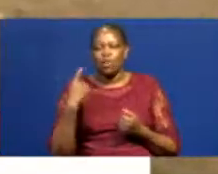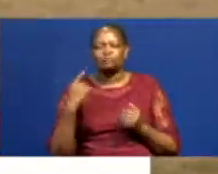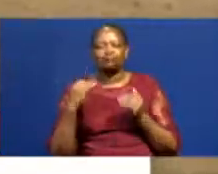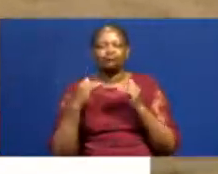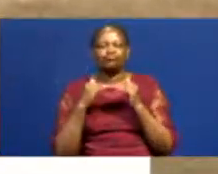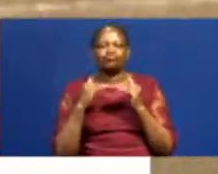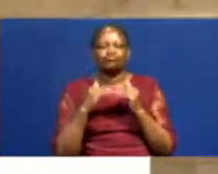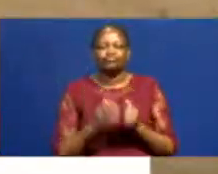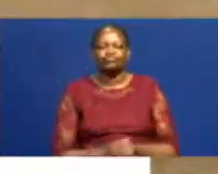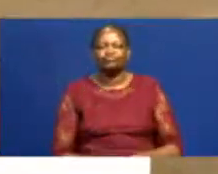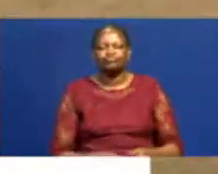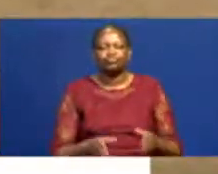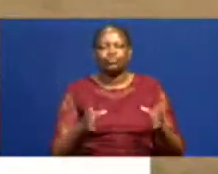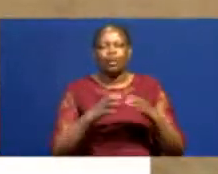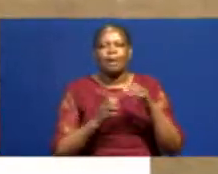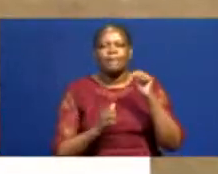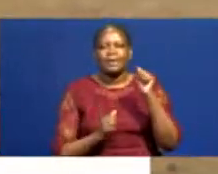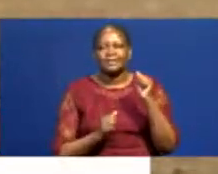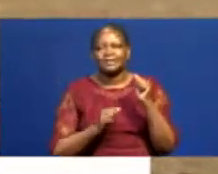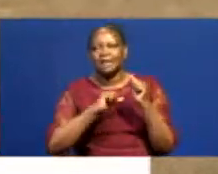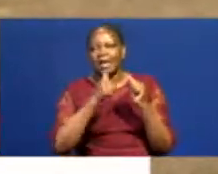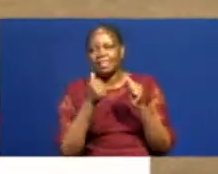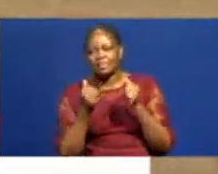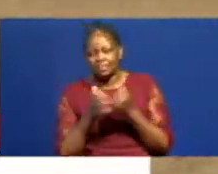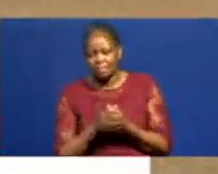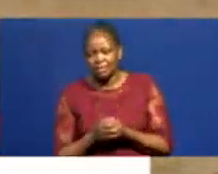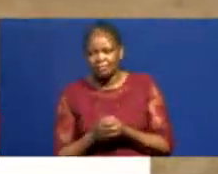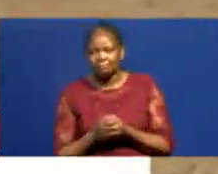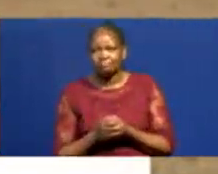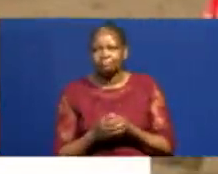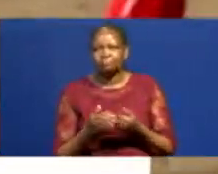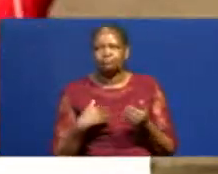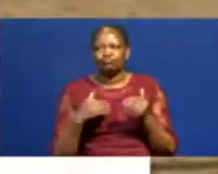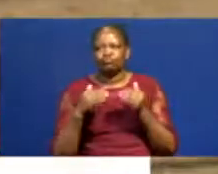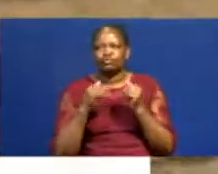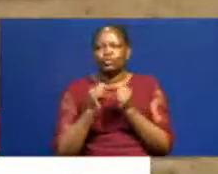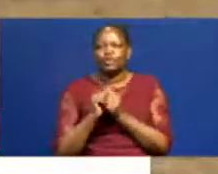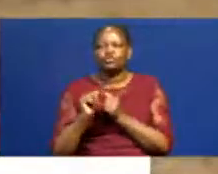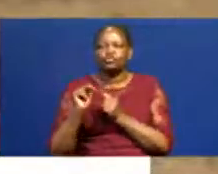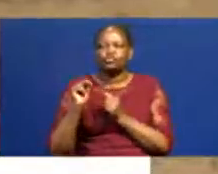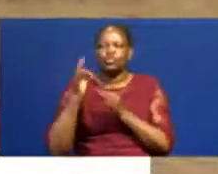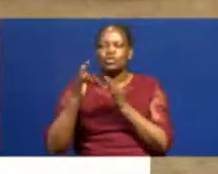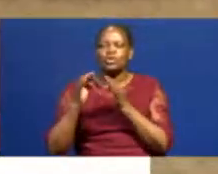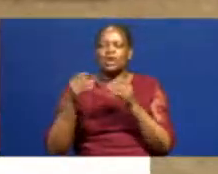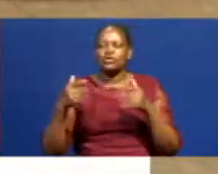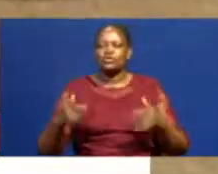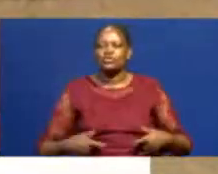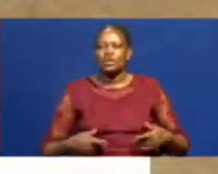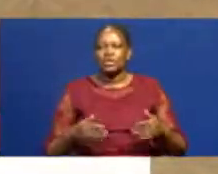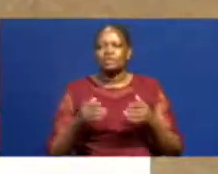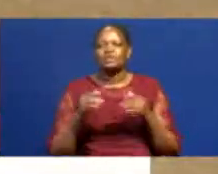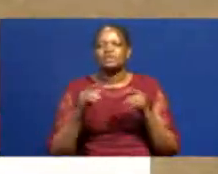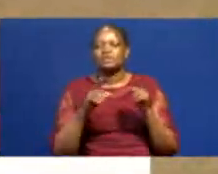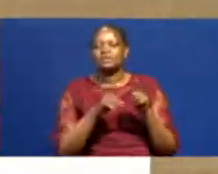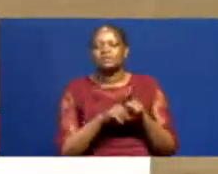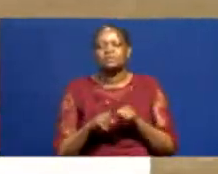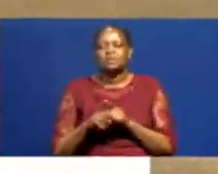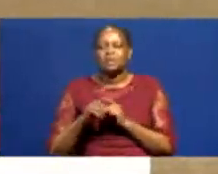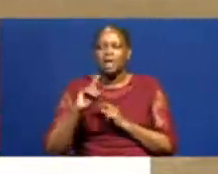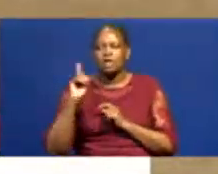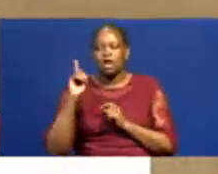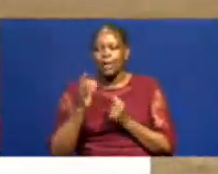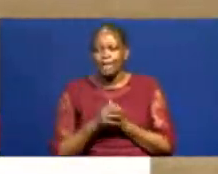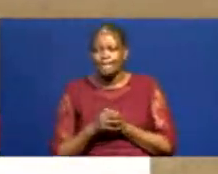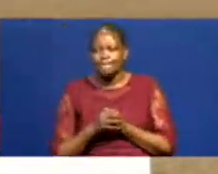In Zone A, Shaina's All-Stars played out a barren draw with Utawala Youth, as did Nairobi Legends and Soweto Hope in their